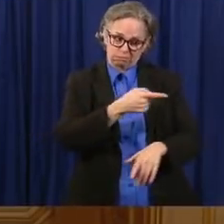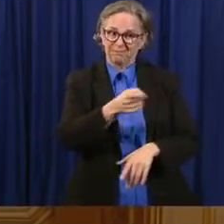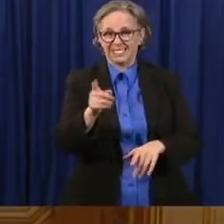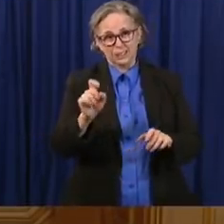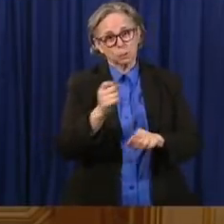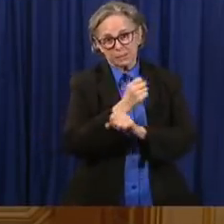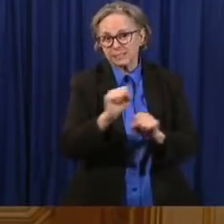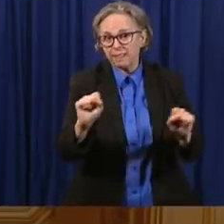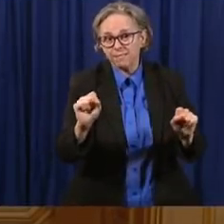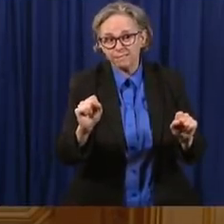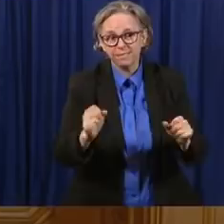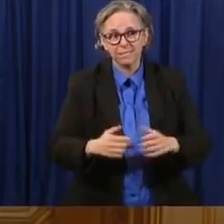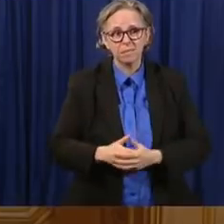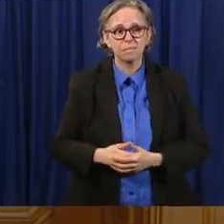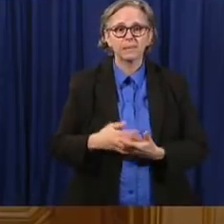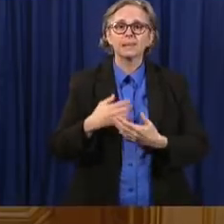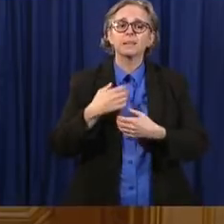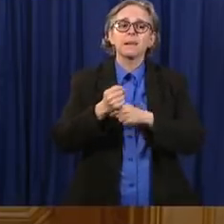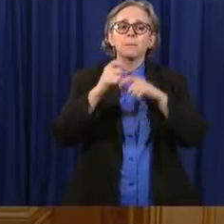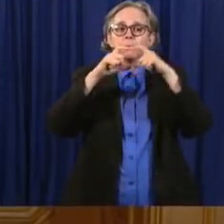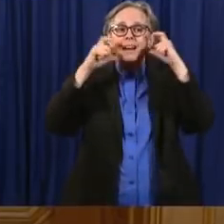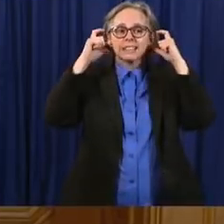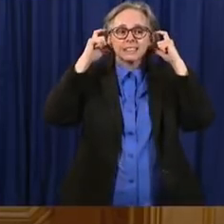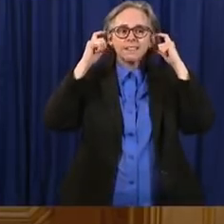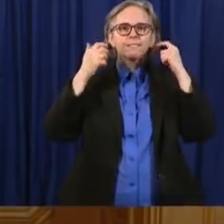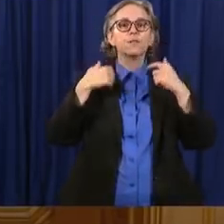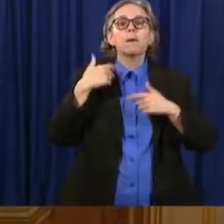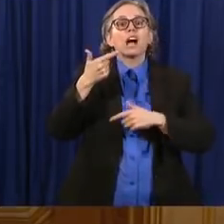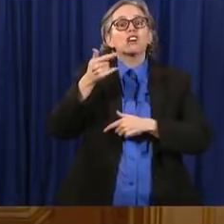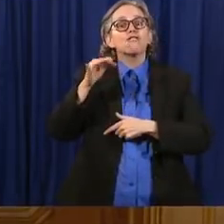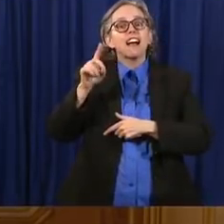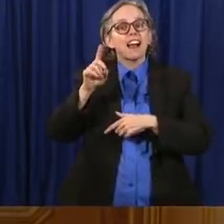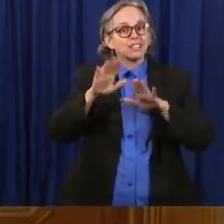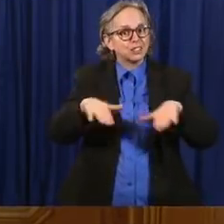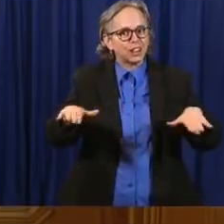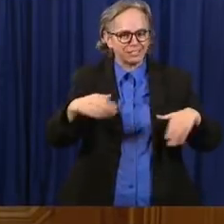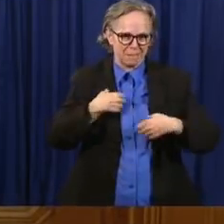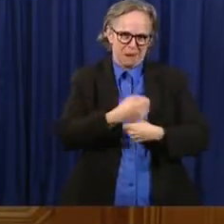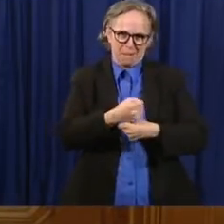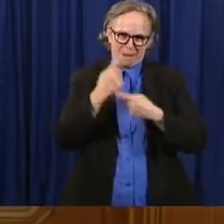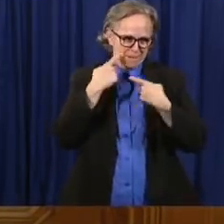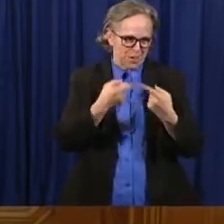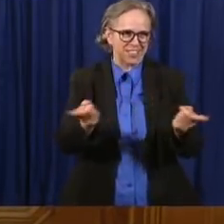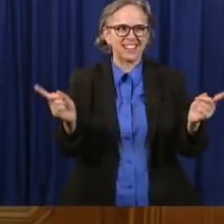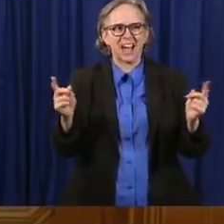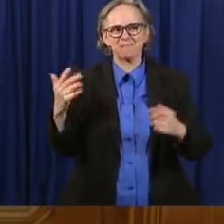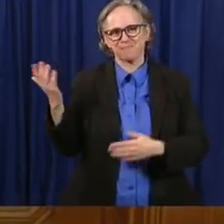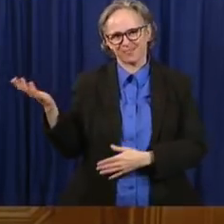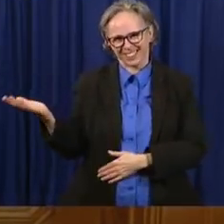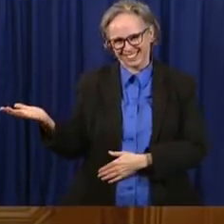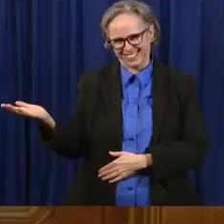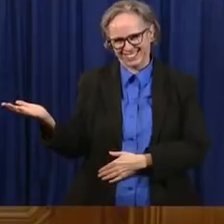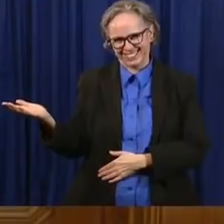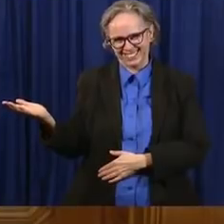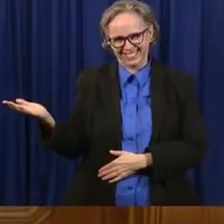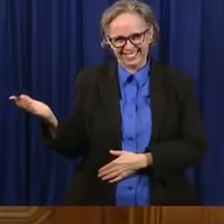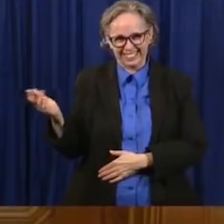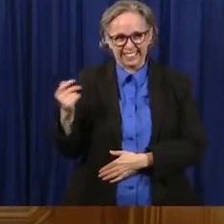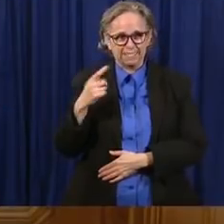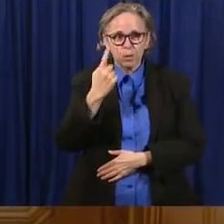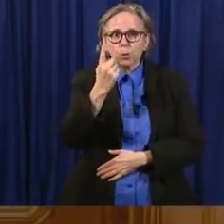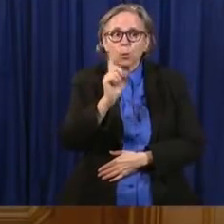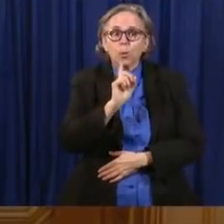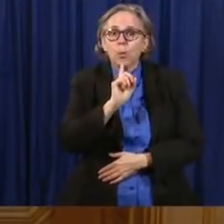made face masks for all my little grandkids. And some of them are, even little Tad, who's just 1.5 years, I made this little tiny one for him with